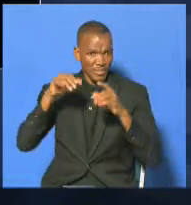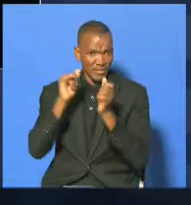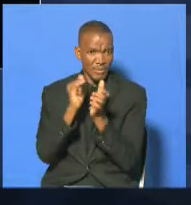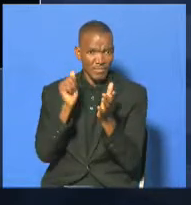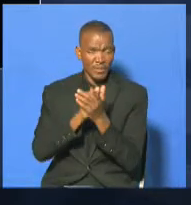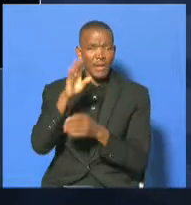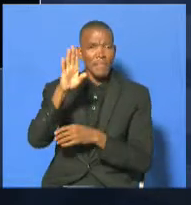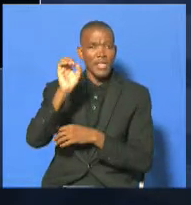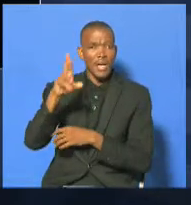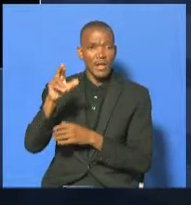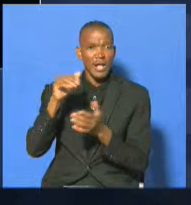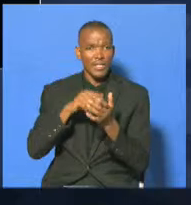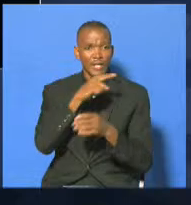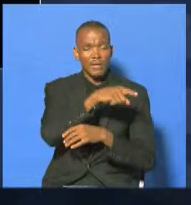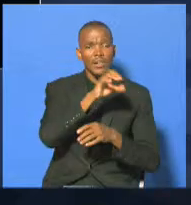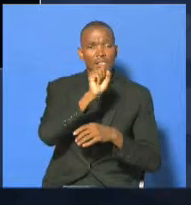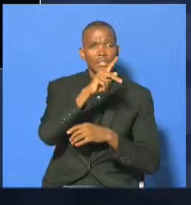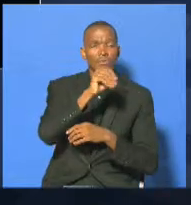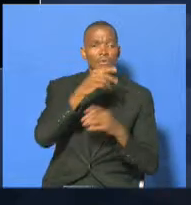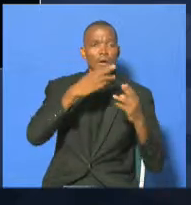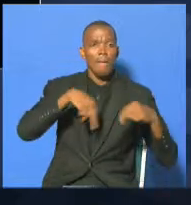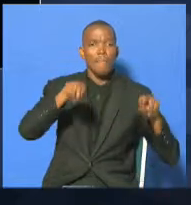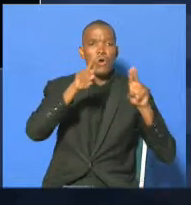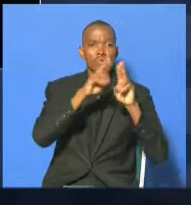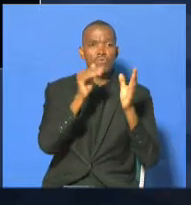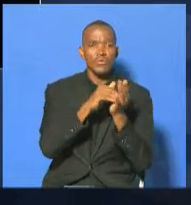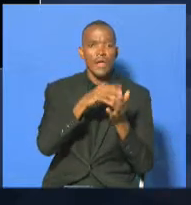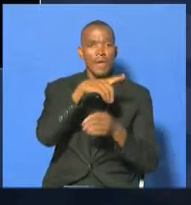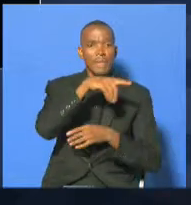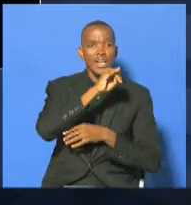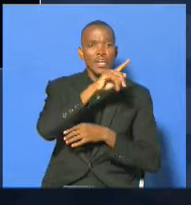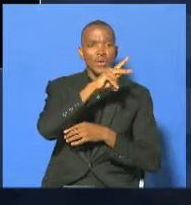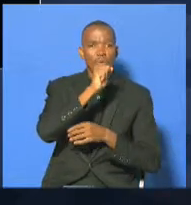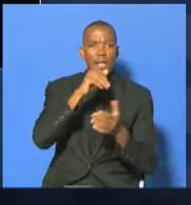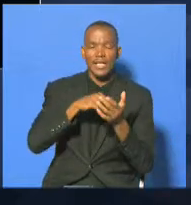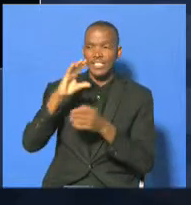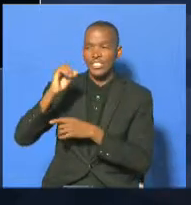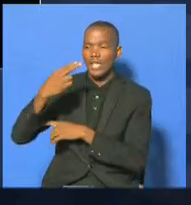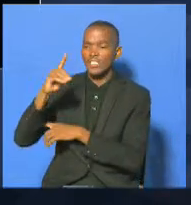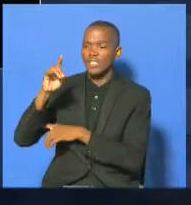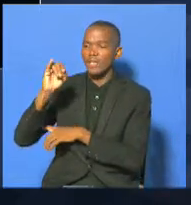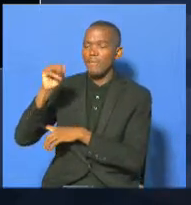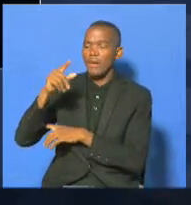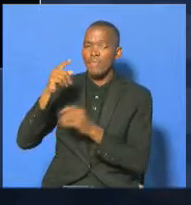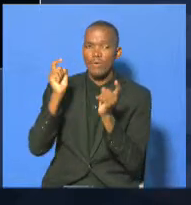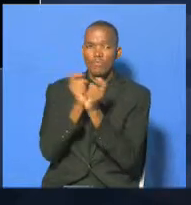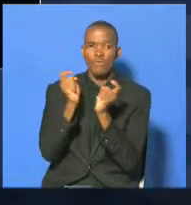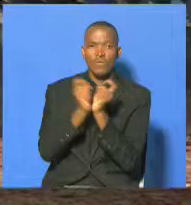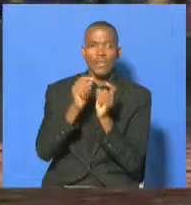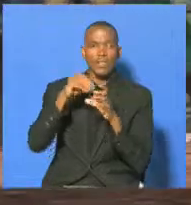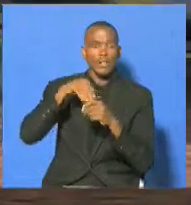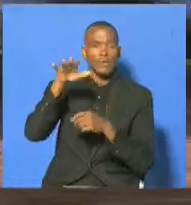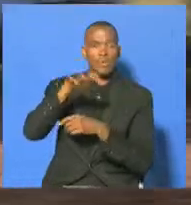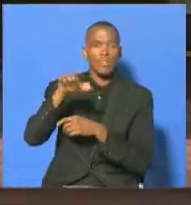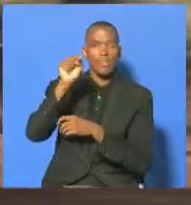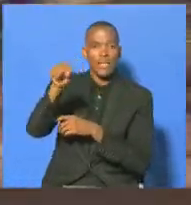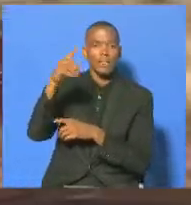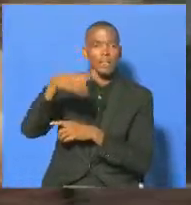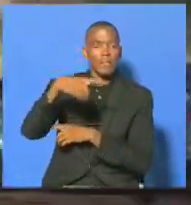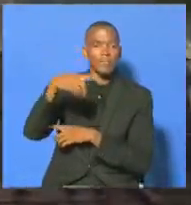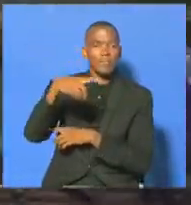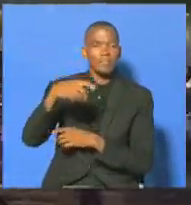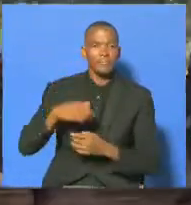wait for BR Islanders at Mount Sport Complex. Finally, Piliko United and Chadibe will lock horns at Orisa Ripuzani Stadium. Khomzo